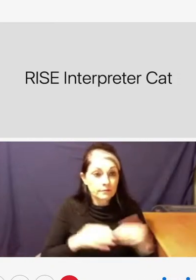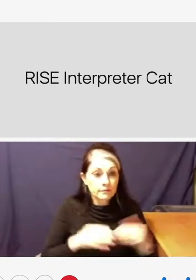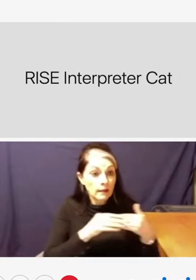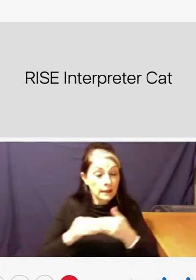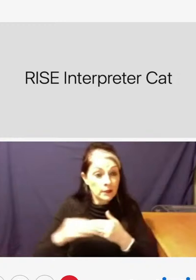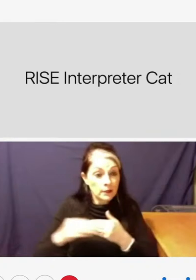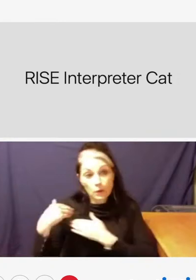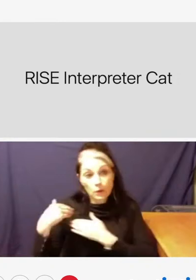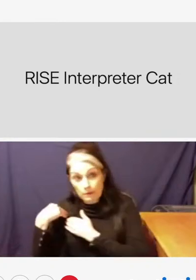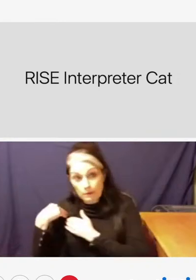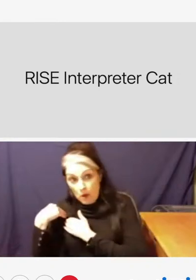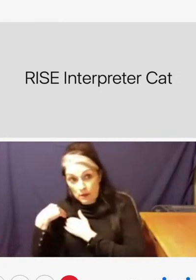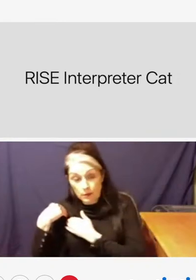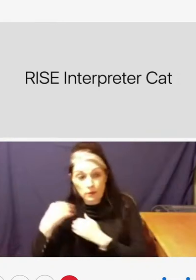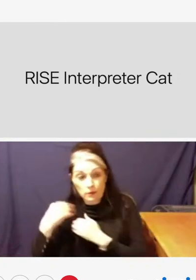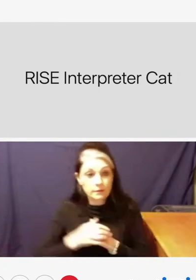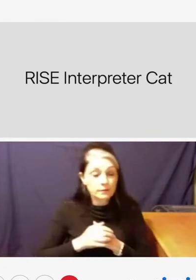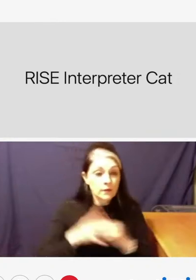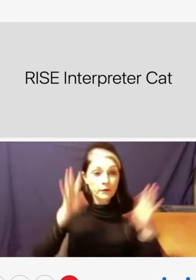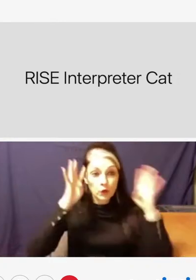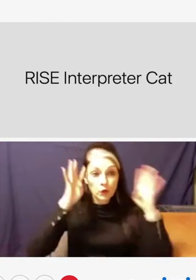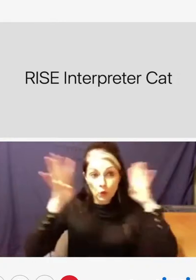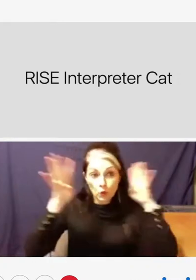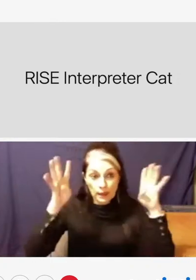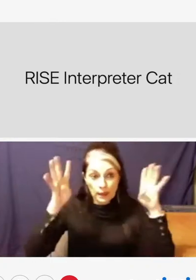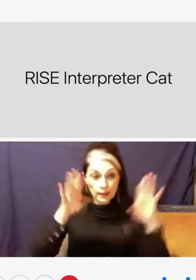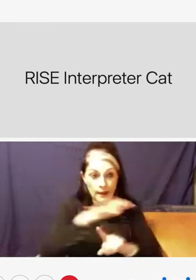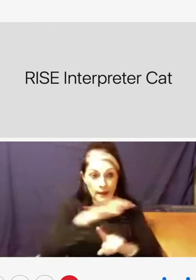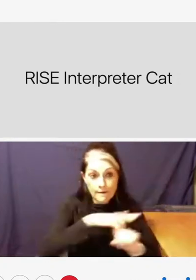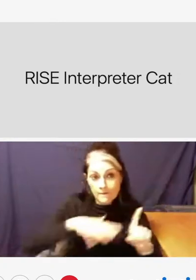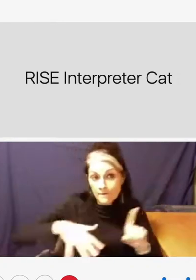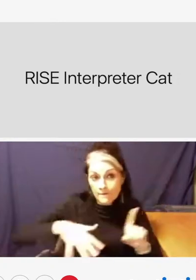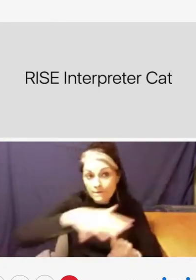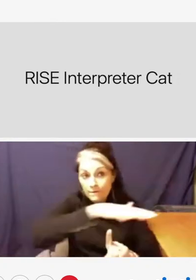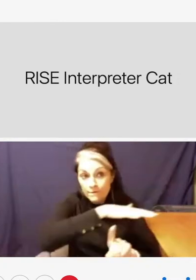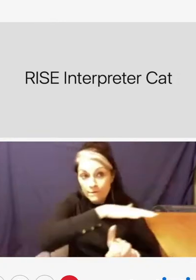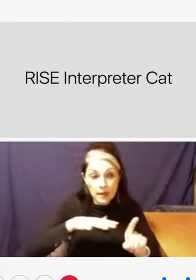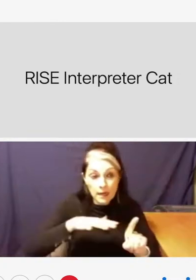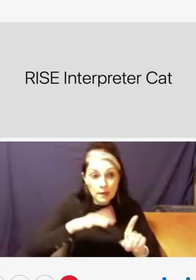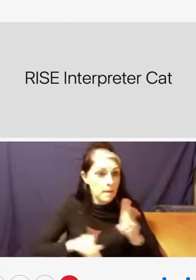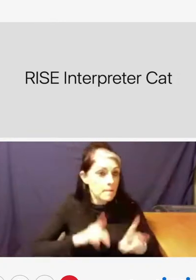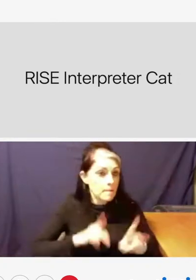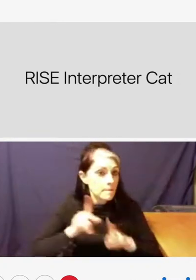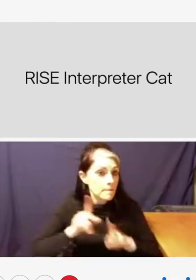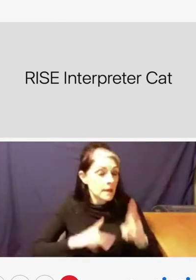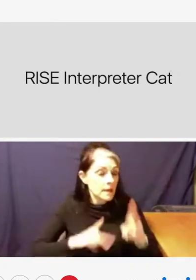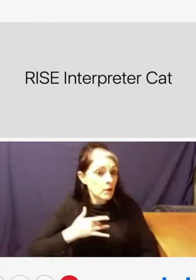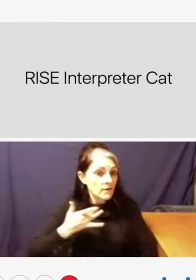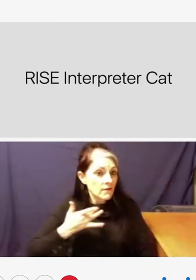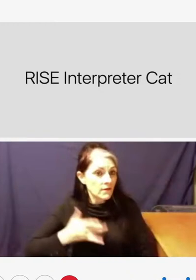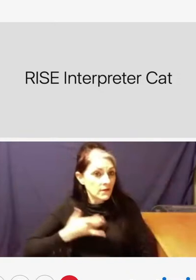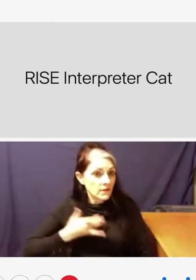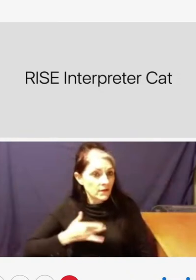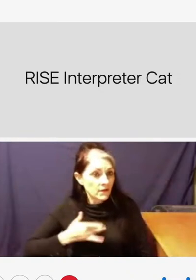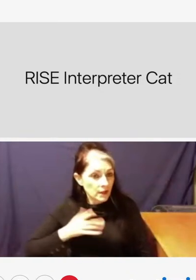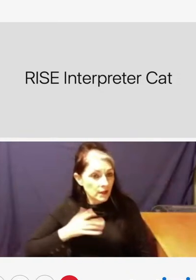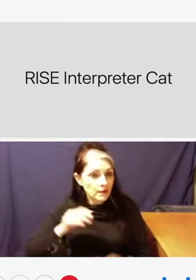creating an environment in which people feel they can be their